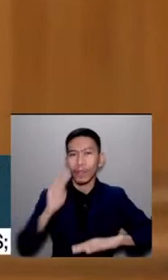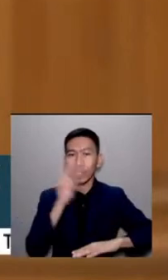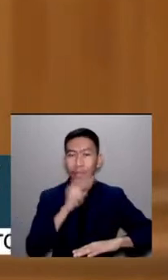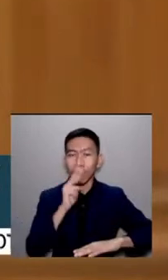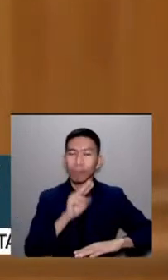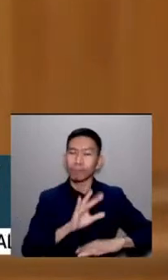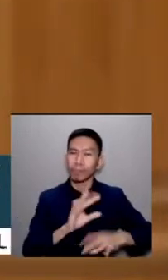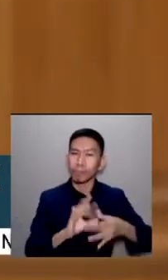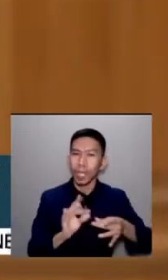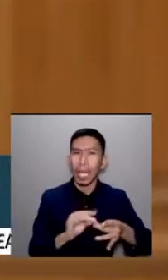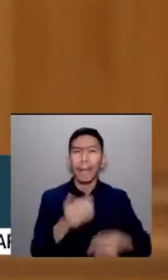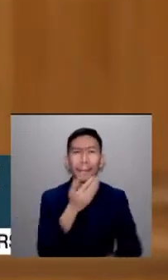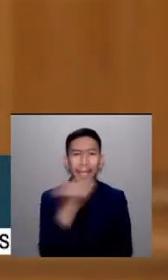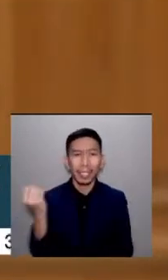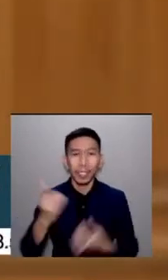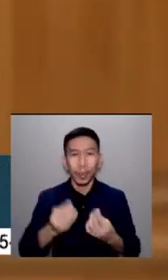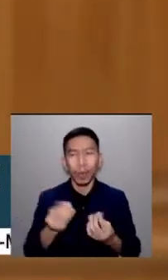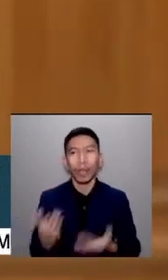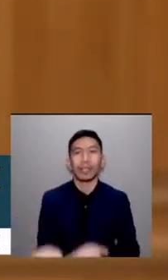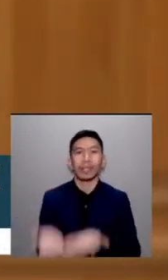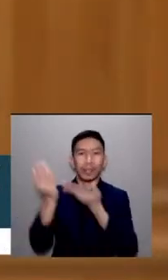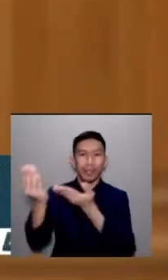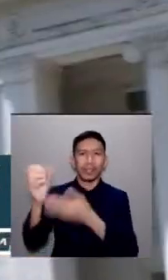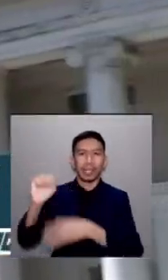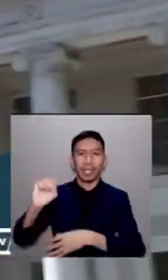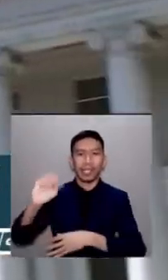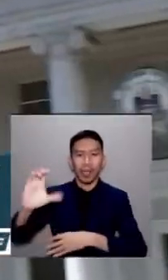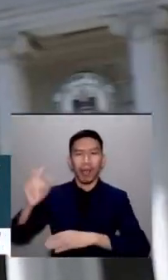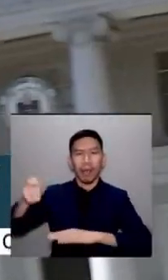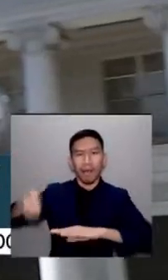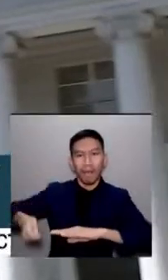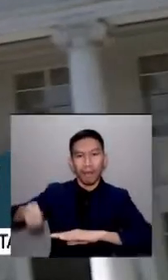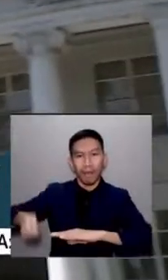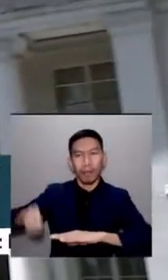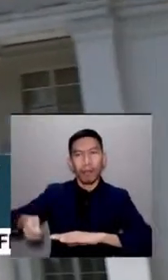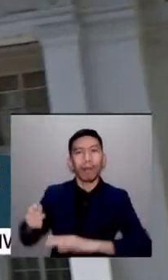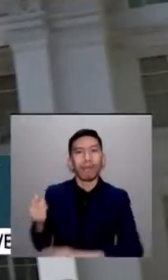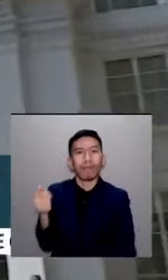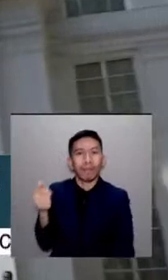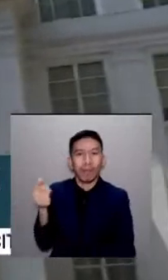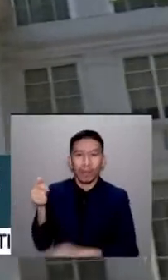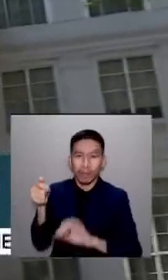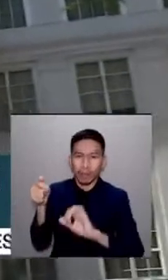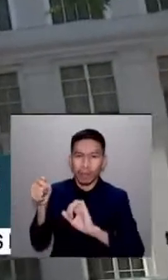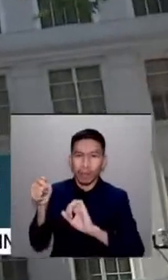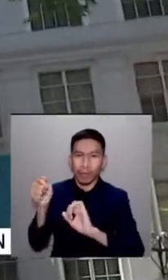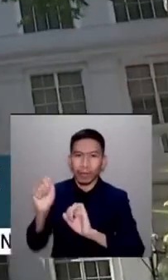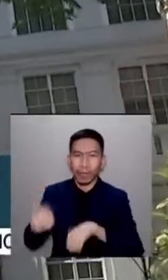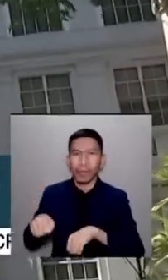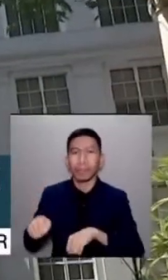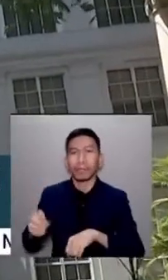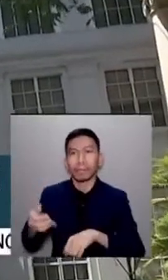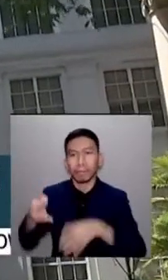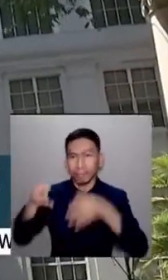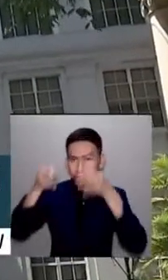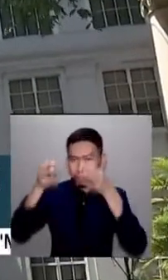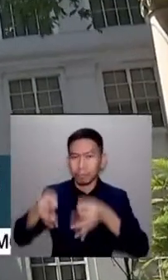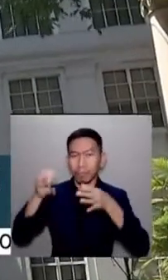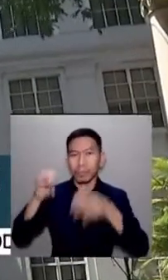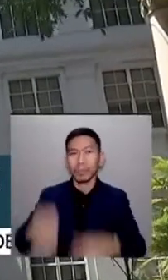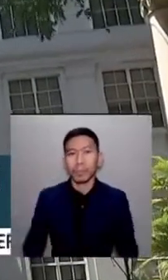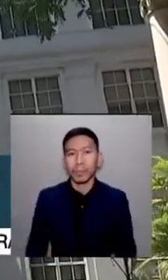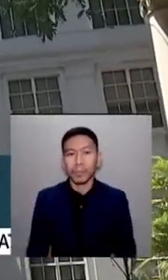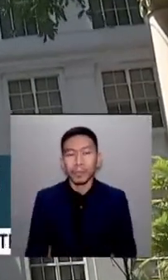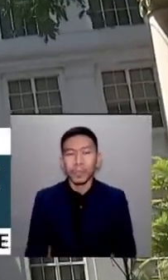parties for this case to be expeditiously resolved so that it can be elevated to the Supreme Court. It's going to have